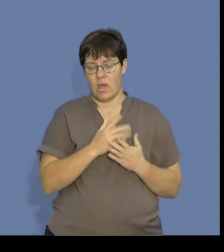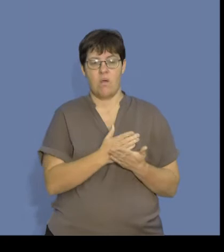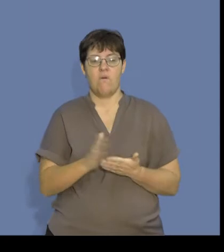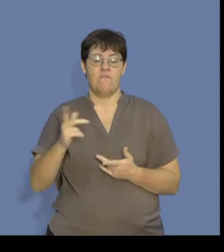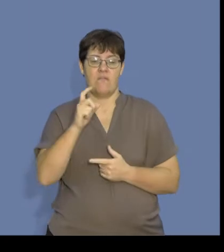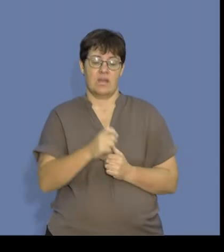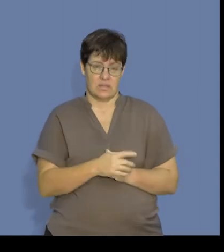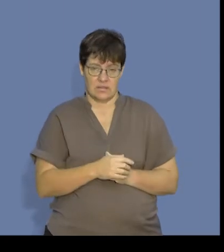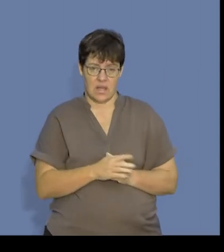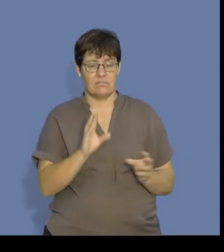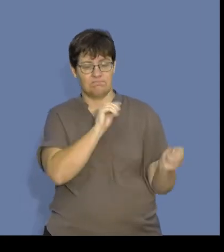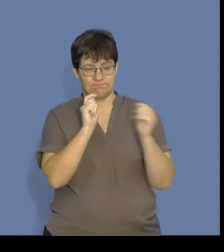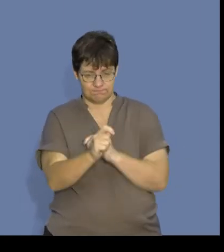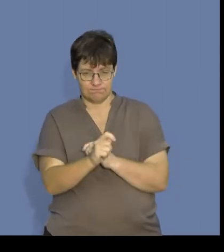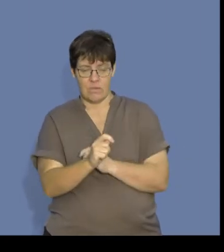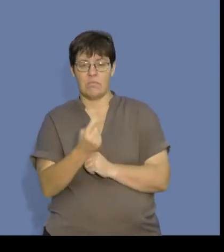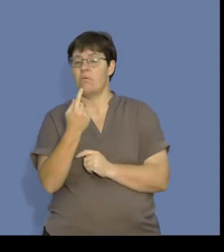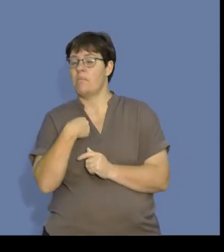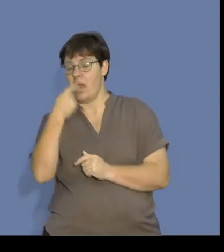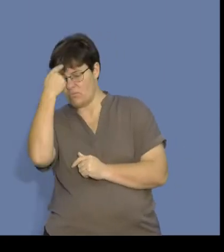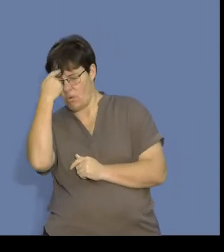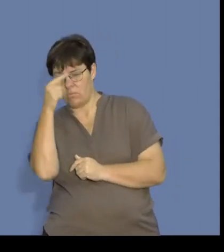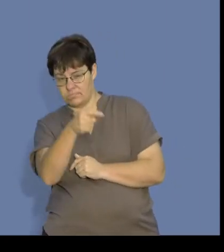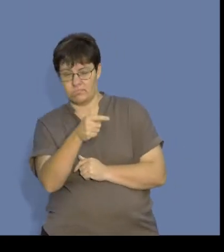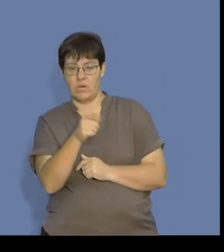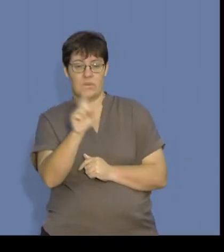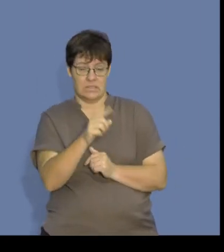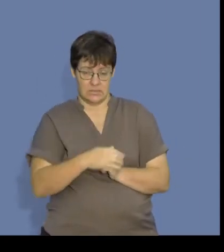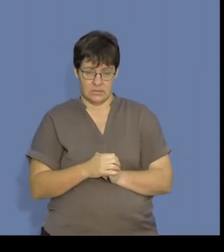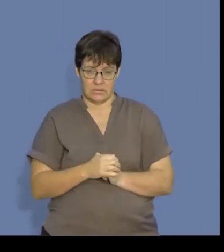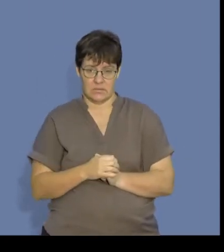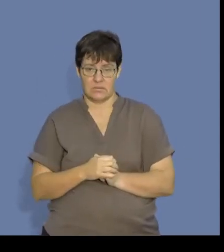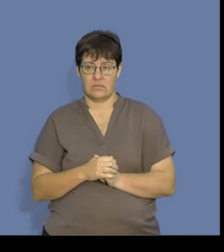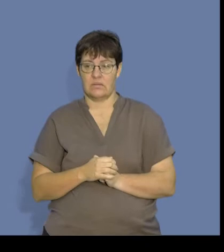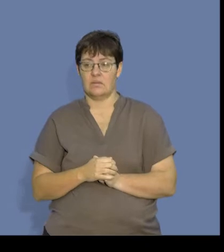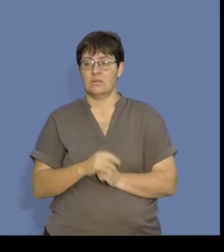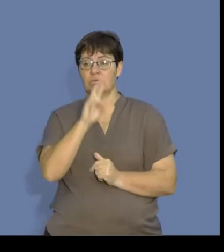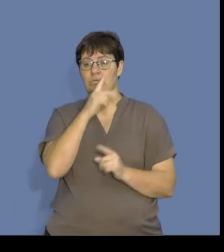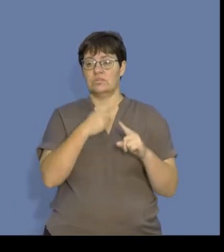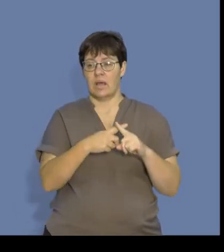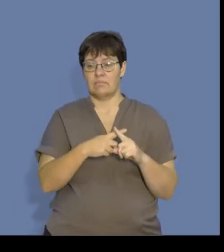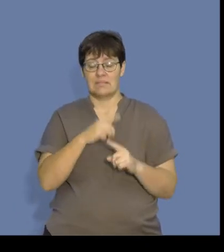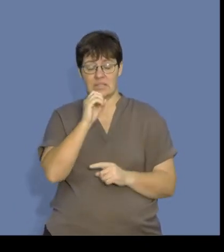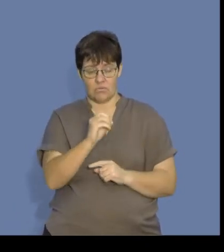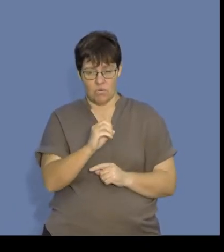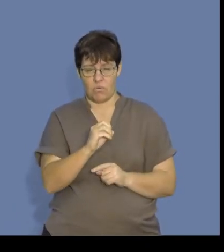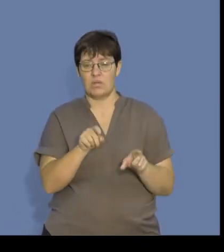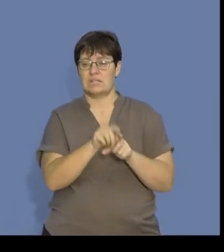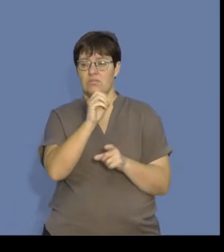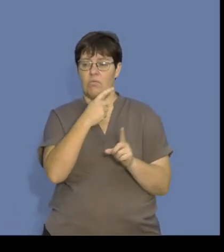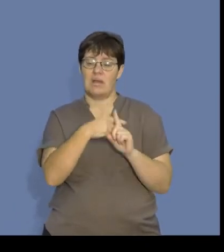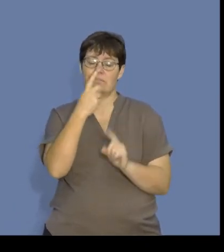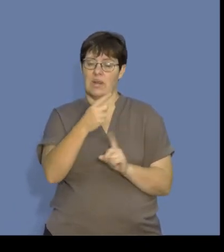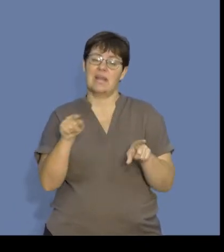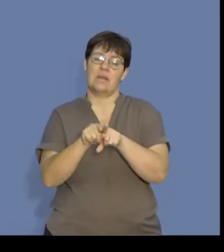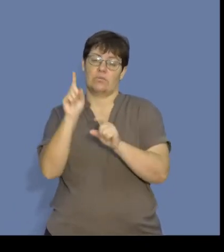I'm removing the x and substituting it by what I know x as. Then 2 multiplied by 0, we know is